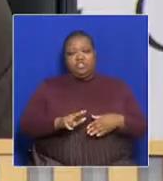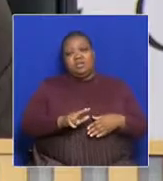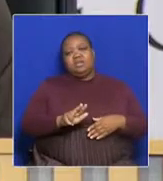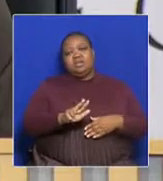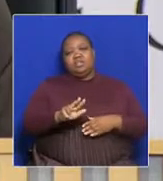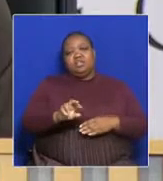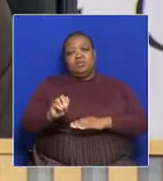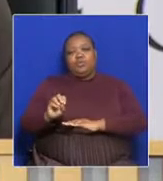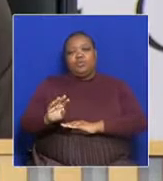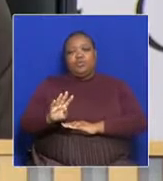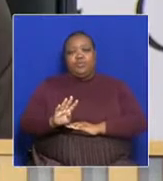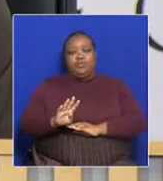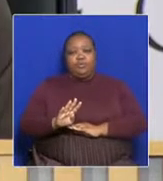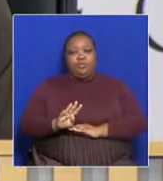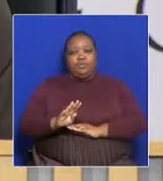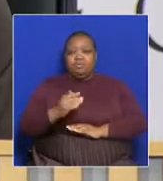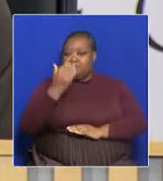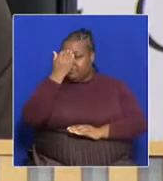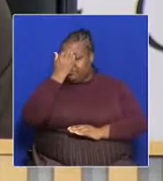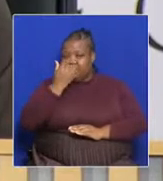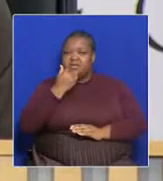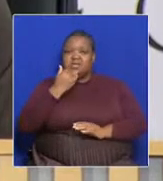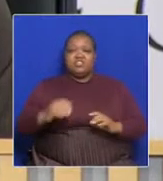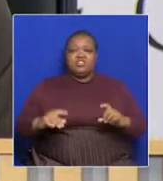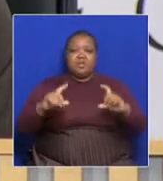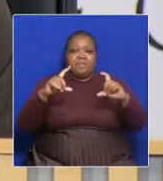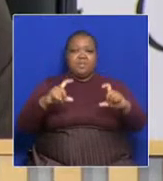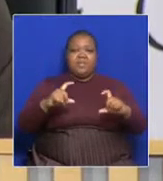a picture or a number of that seal.